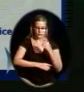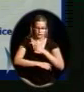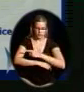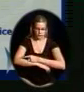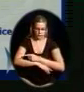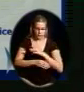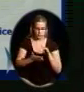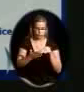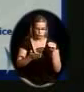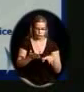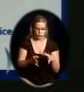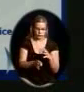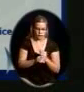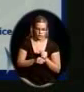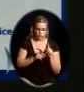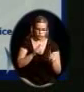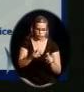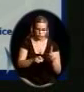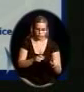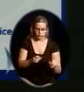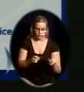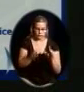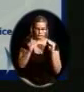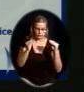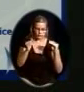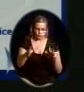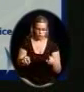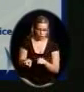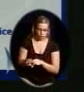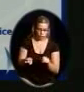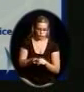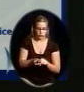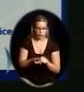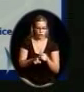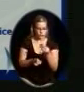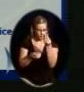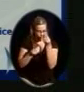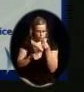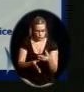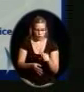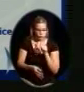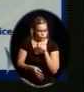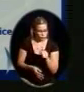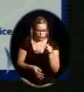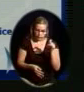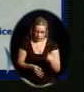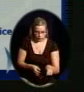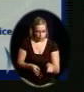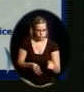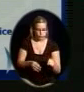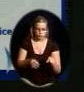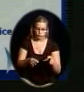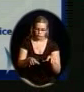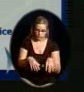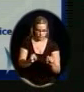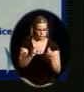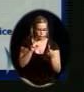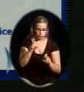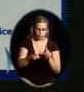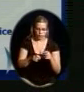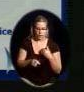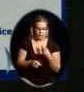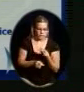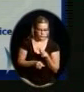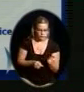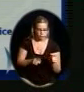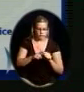given the survey, the teacher also instructs them that they could even opt out if they don't want to take the survey that day. So there's several different options to